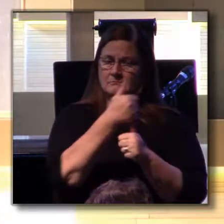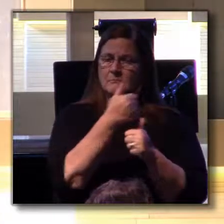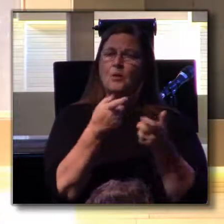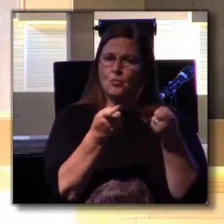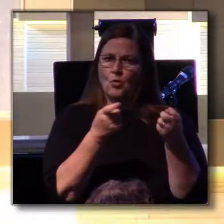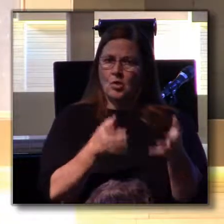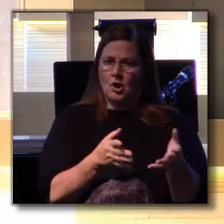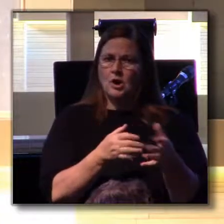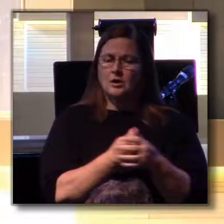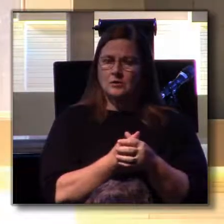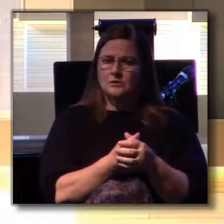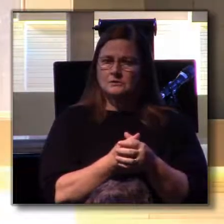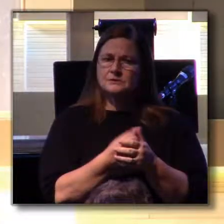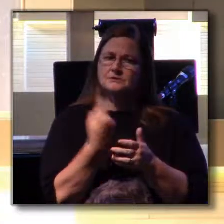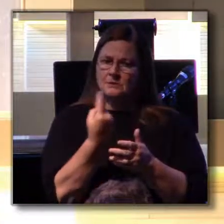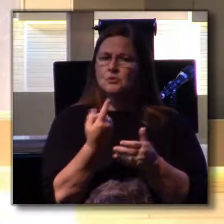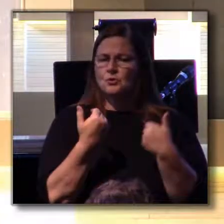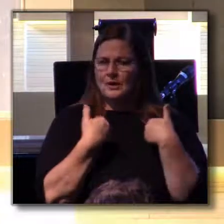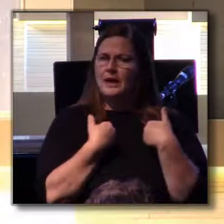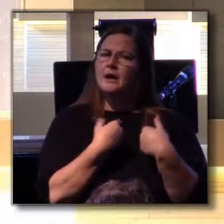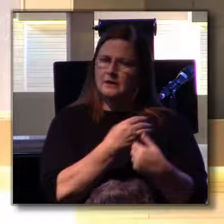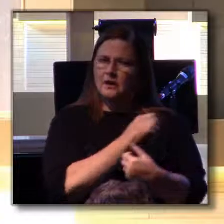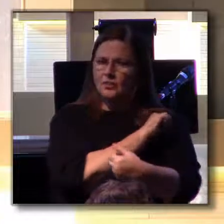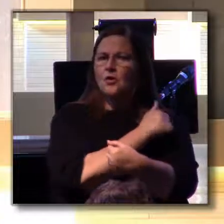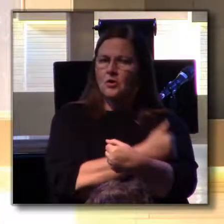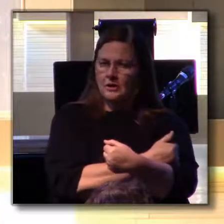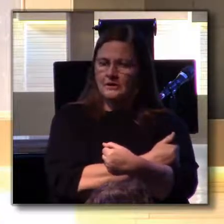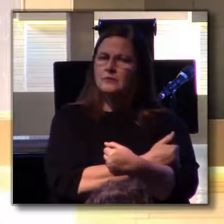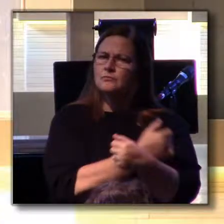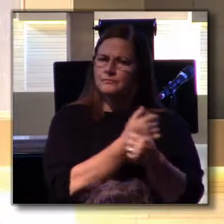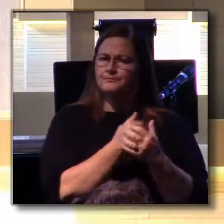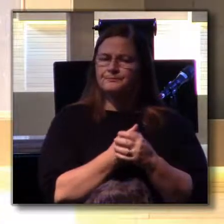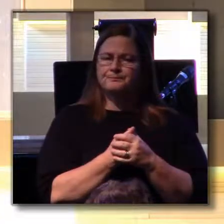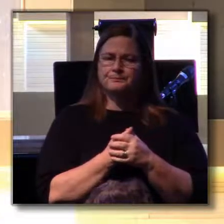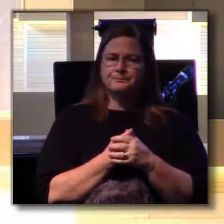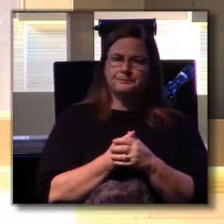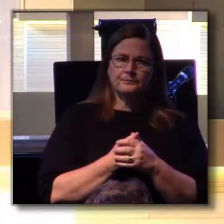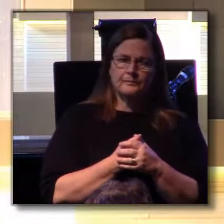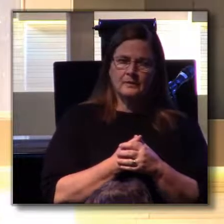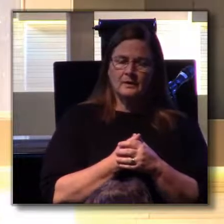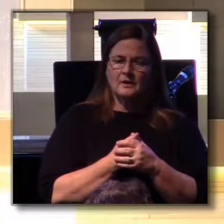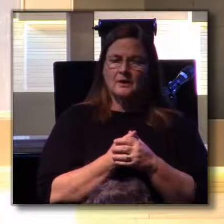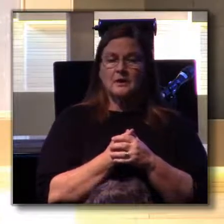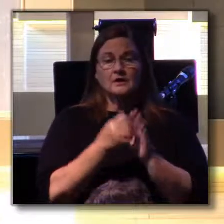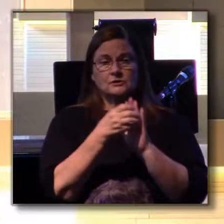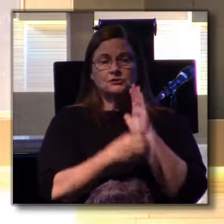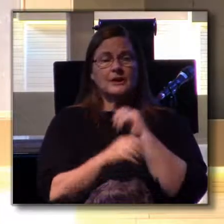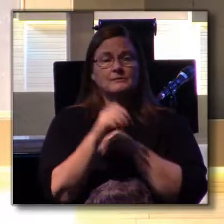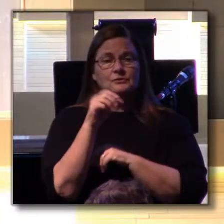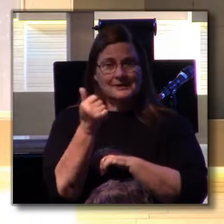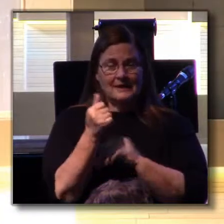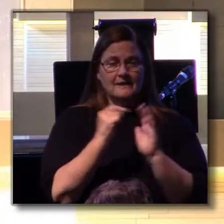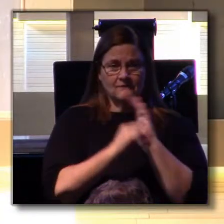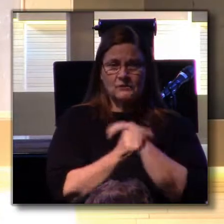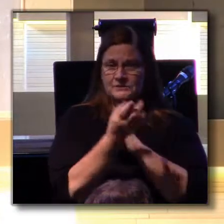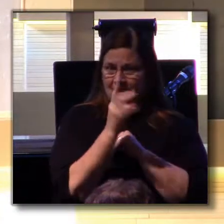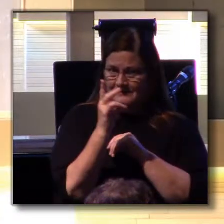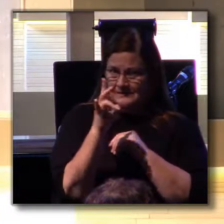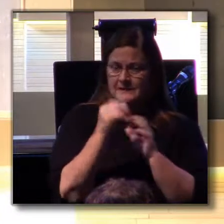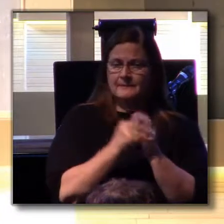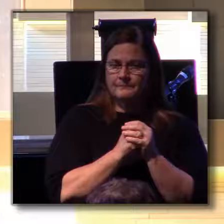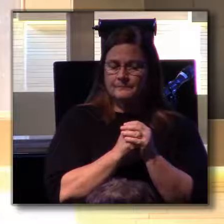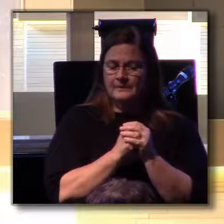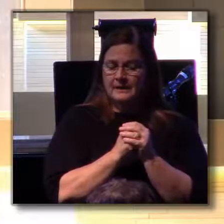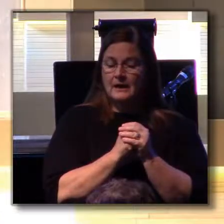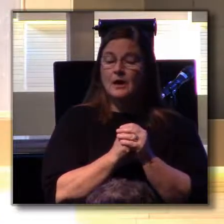in authority, somebody respected in the community. So look with me at chapter 10, verse 17. It says, as Yeshua was